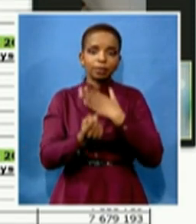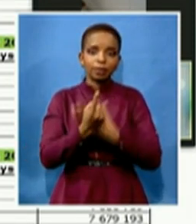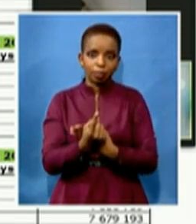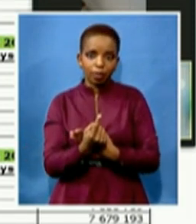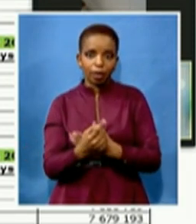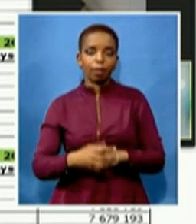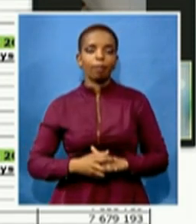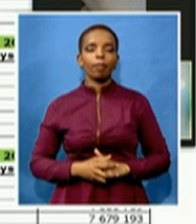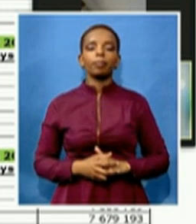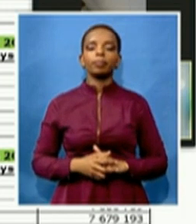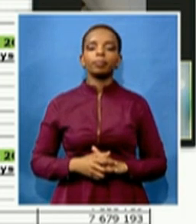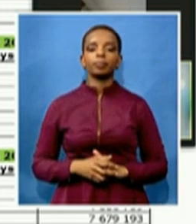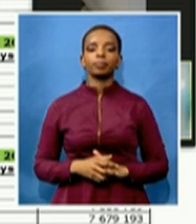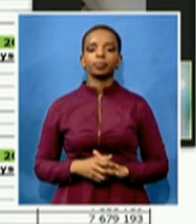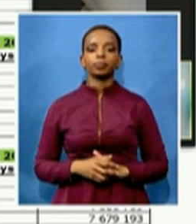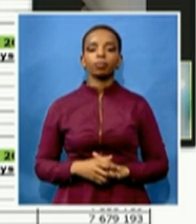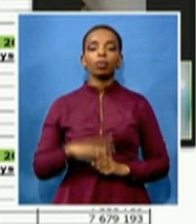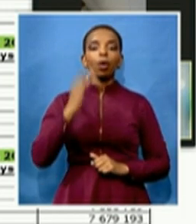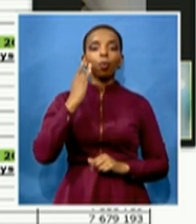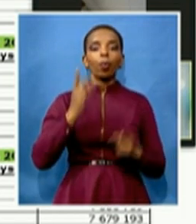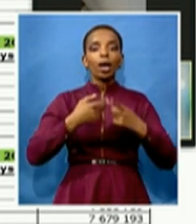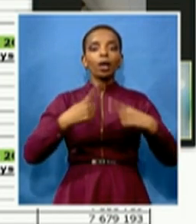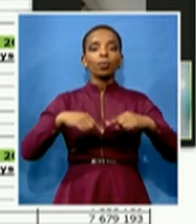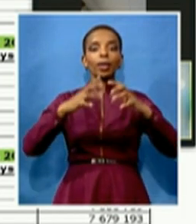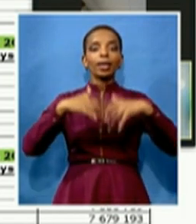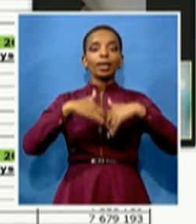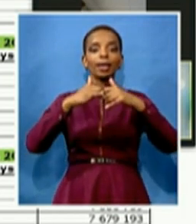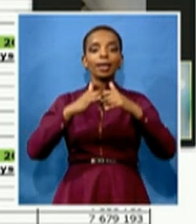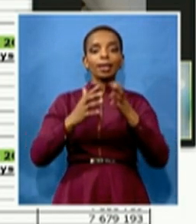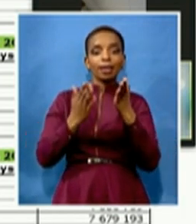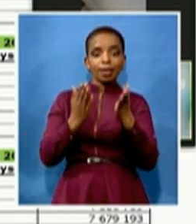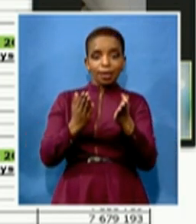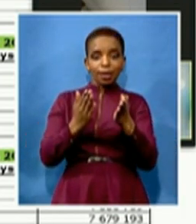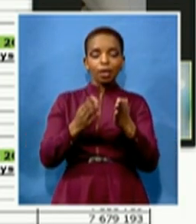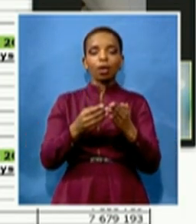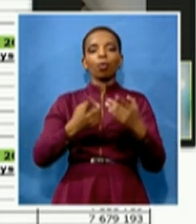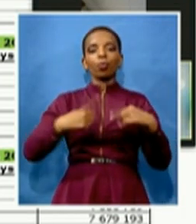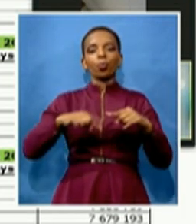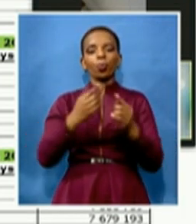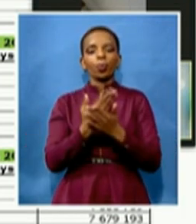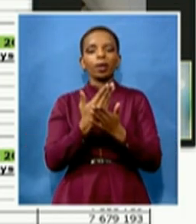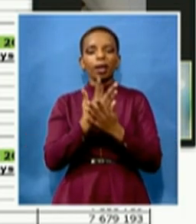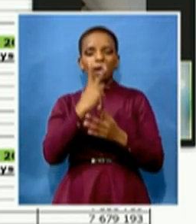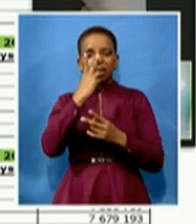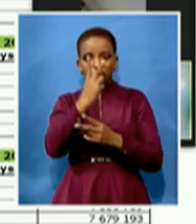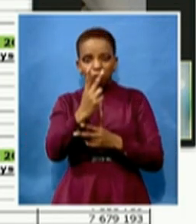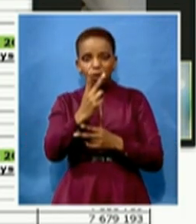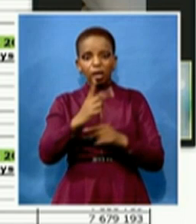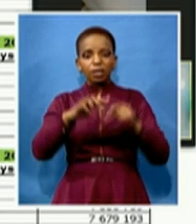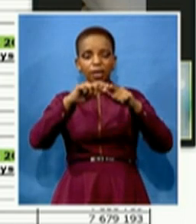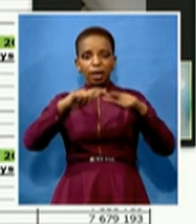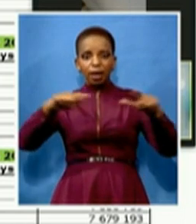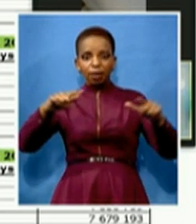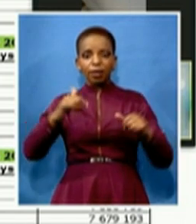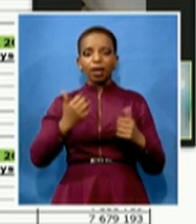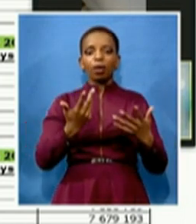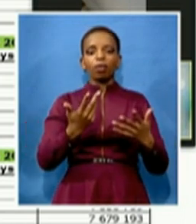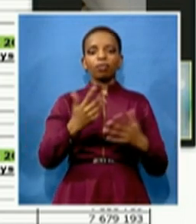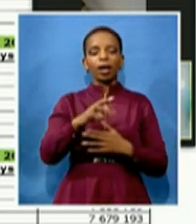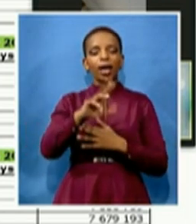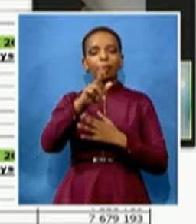then look at the level of PPE needed over time so that we can then